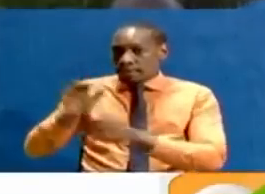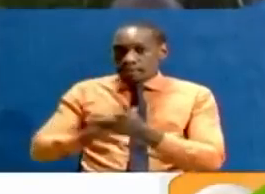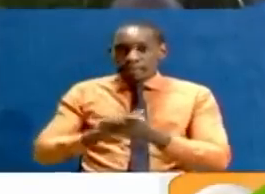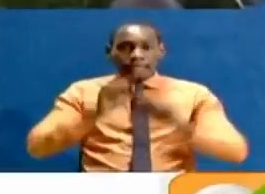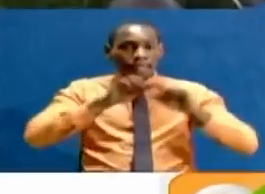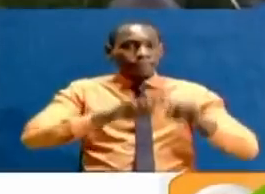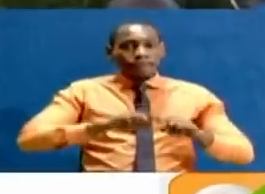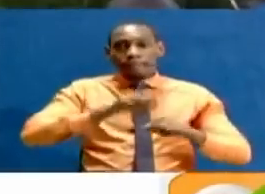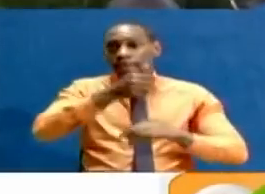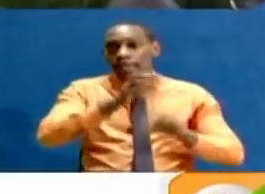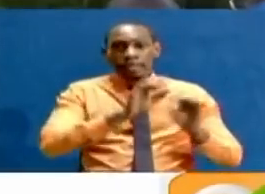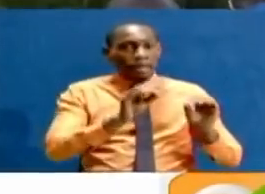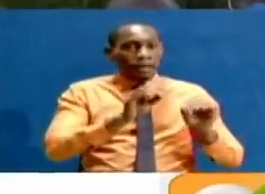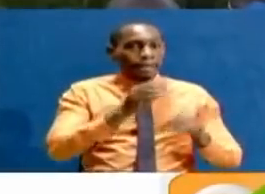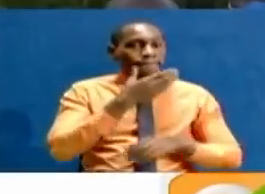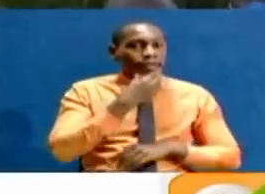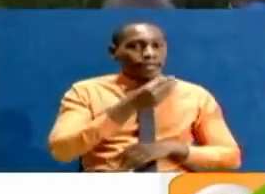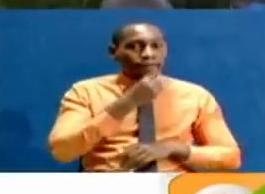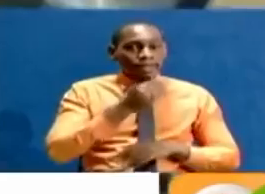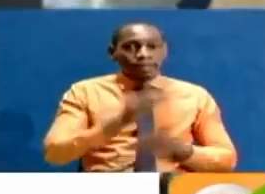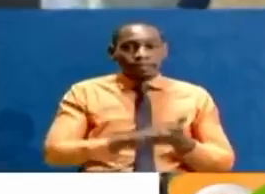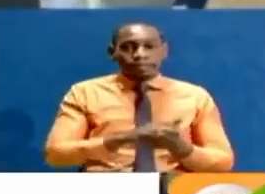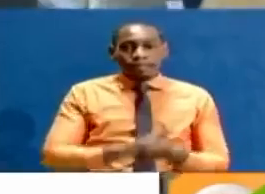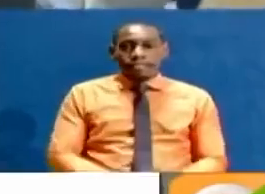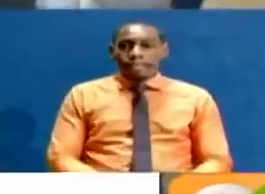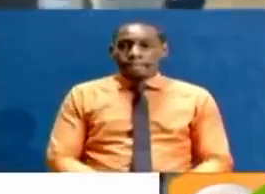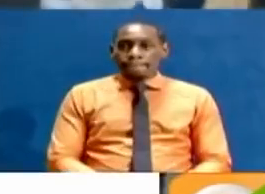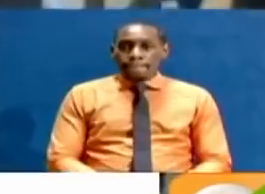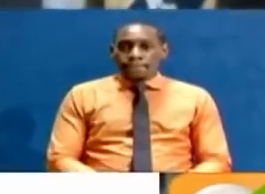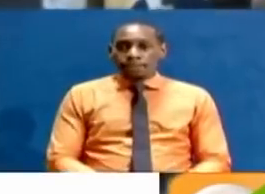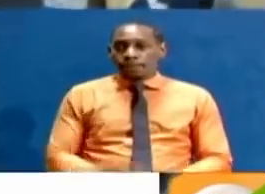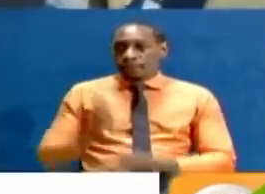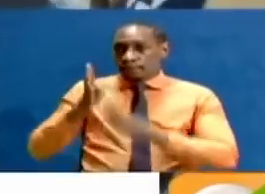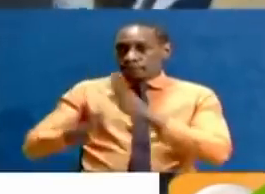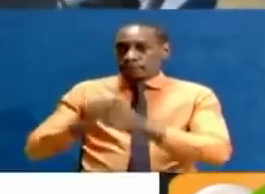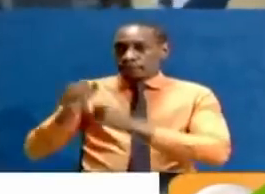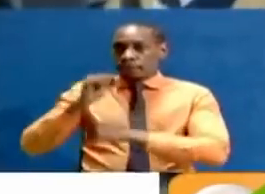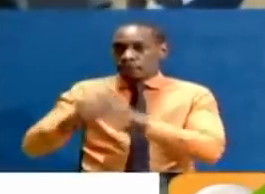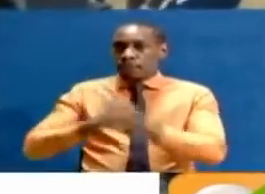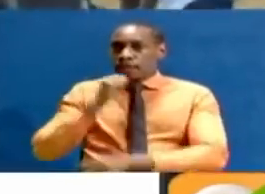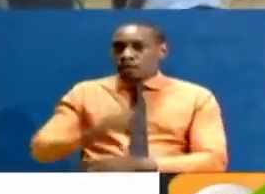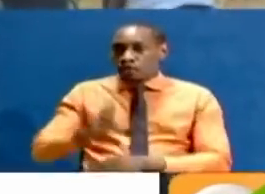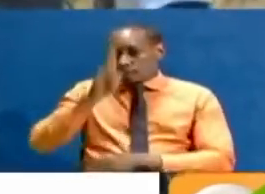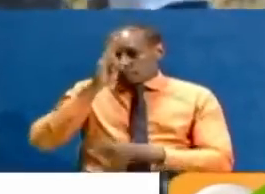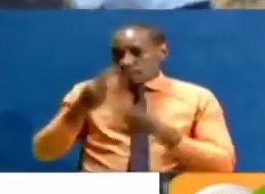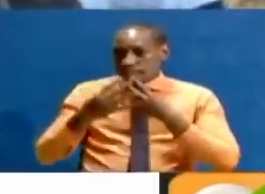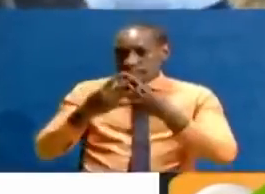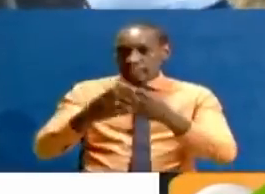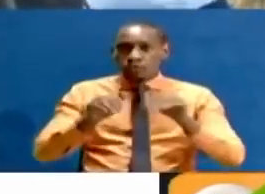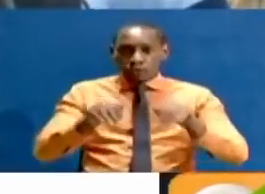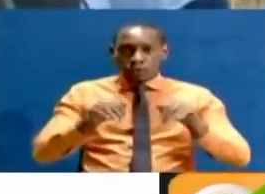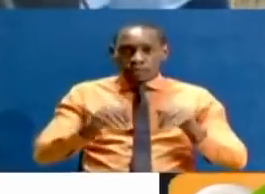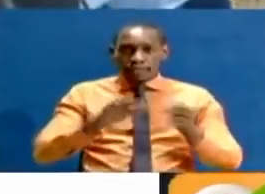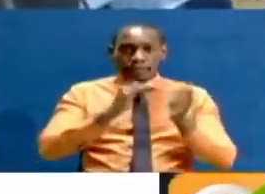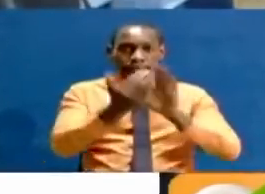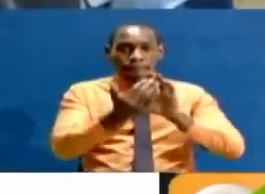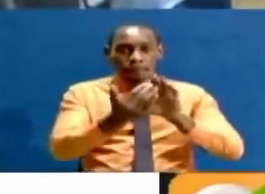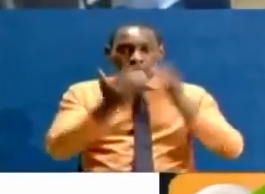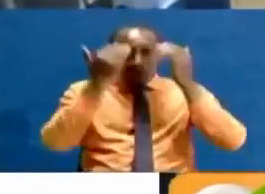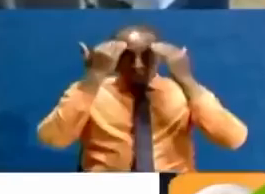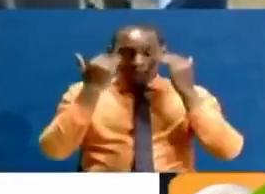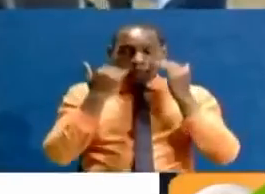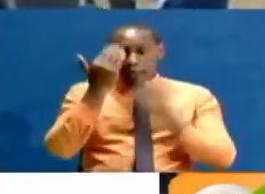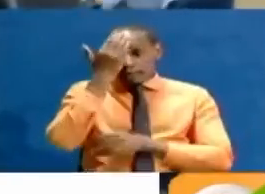ache kutegemea cha baba yake ama cha mzazi. The 44-year-old is in police custody awaiting arraignment